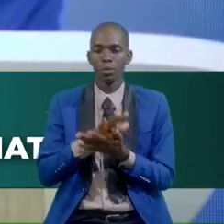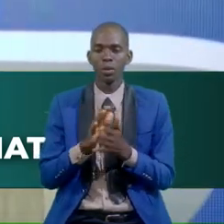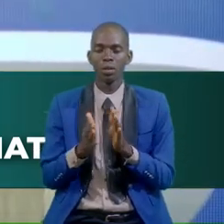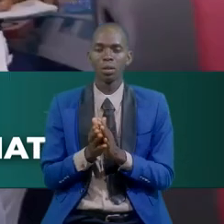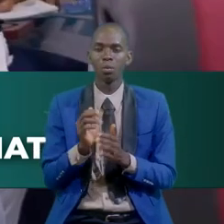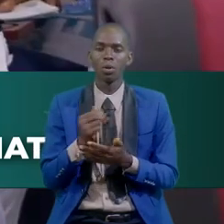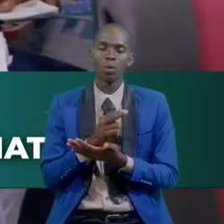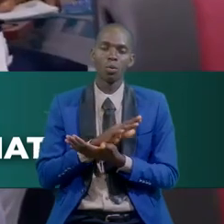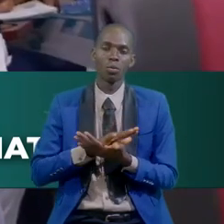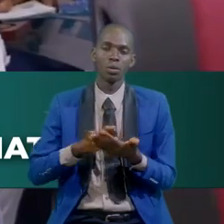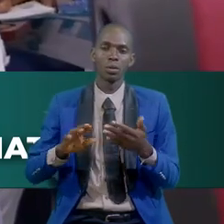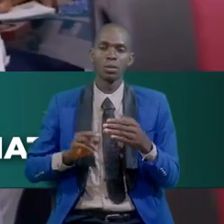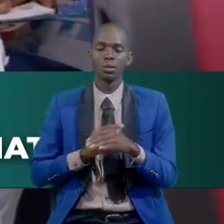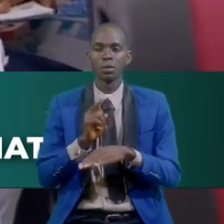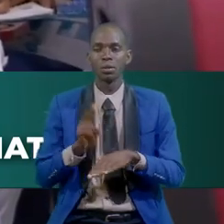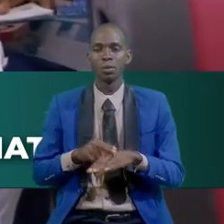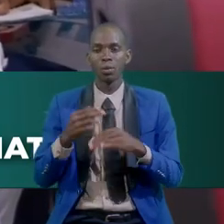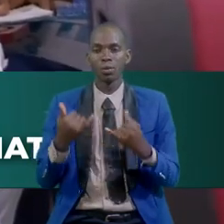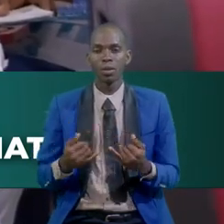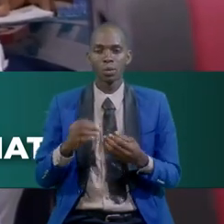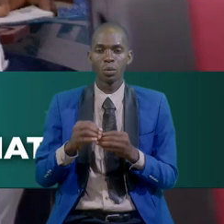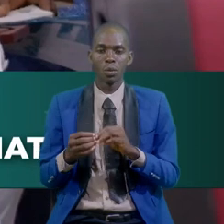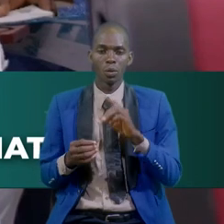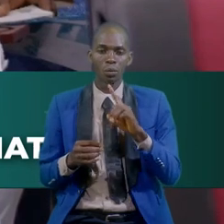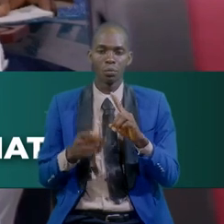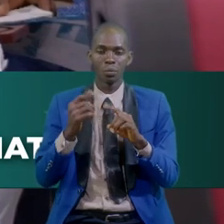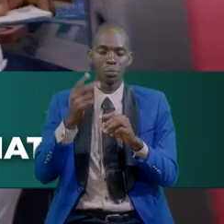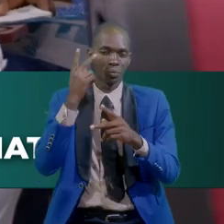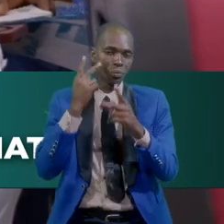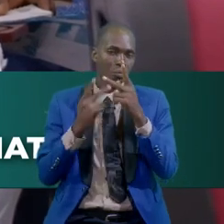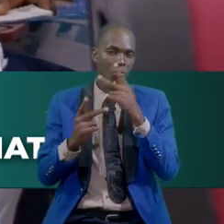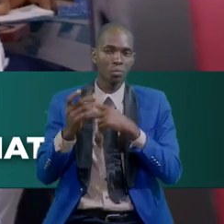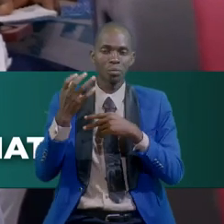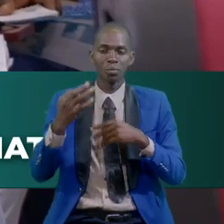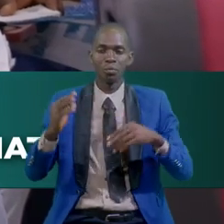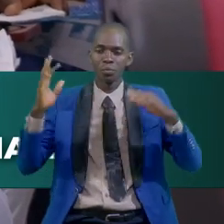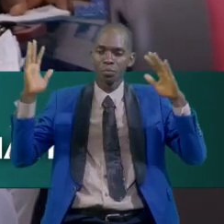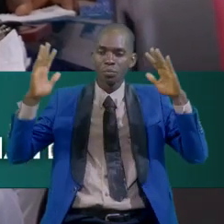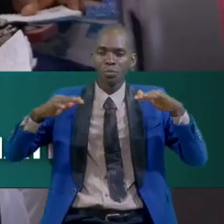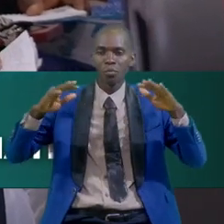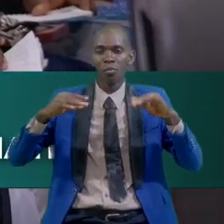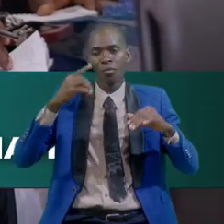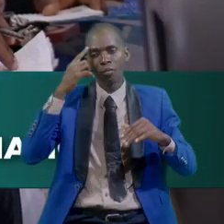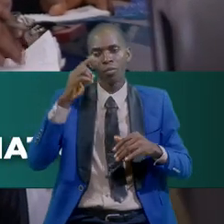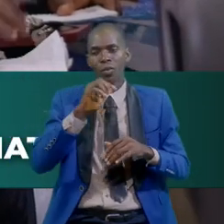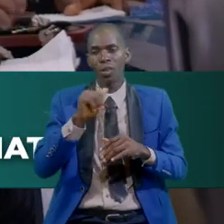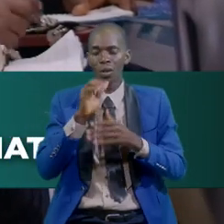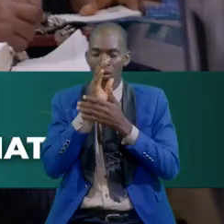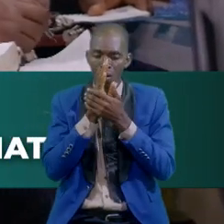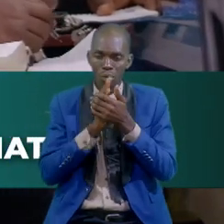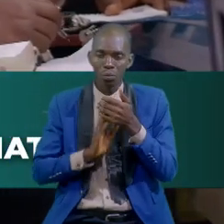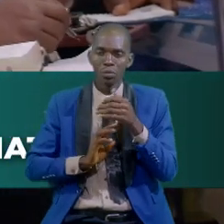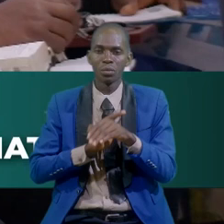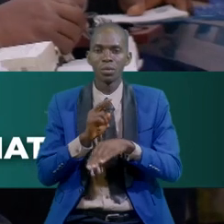one. Look at number one here. Is the prophecy of rain for a humbled nation. In 1